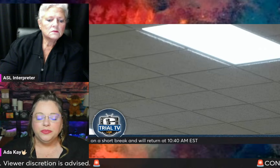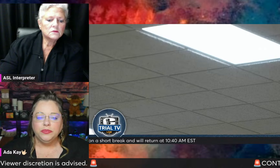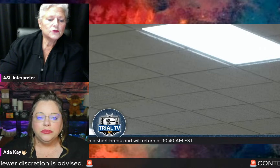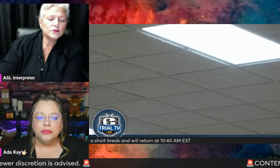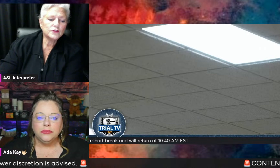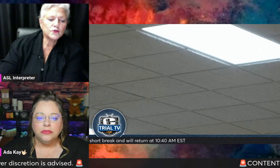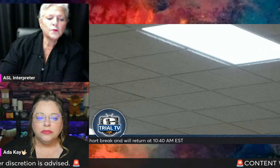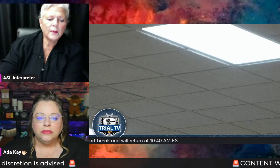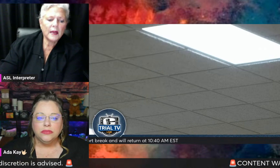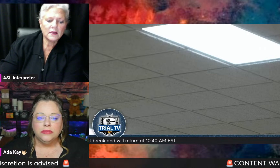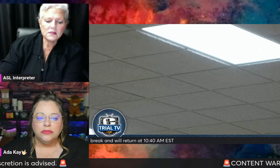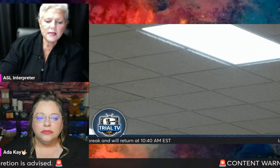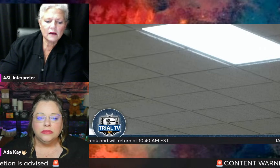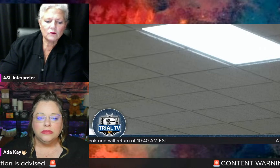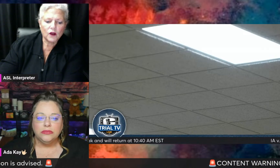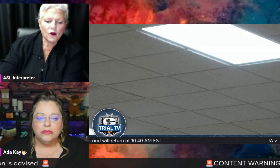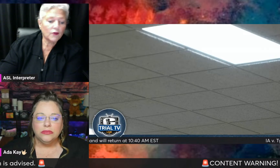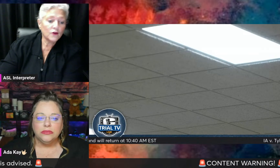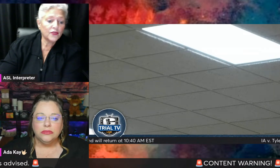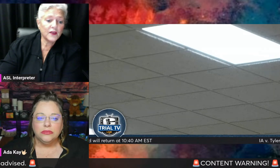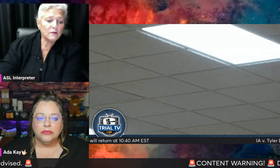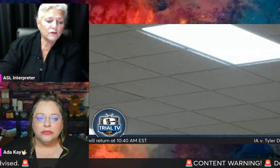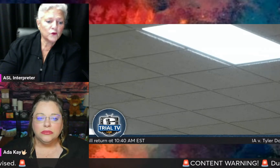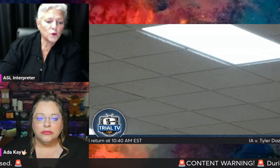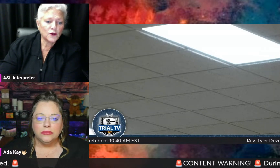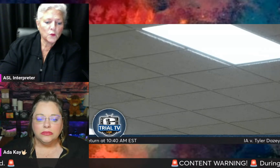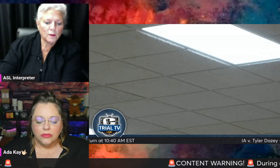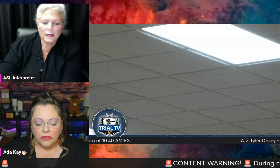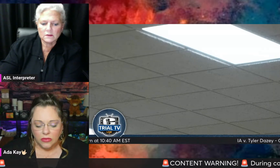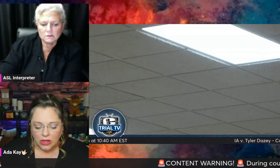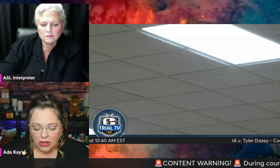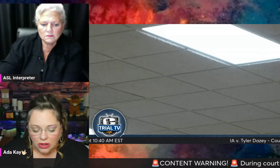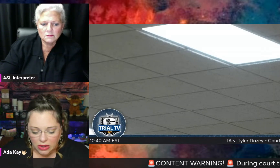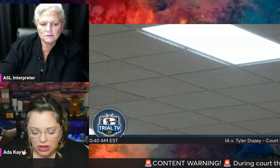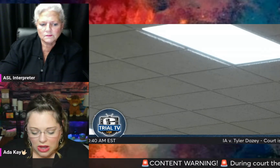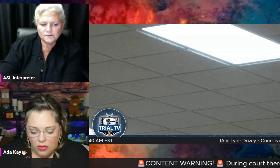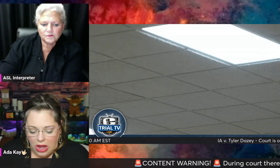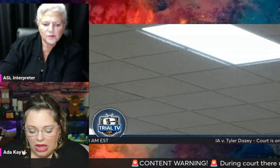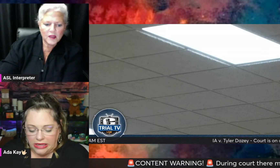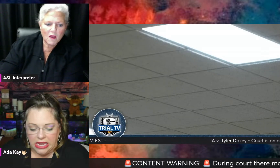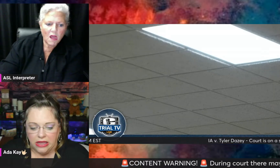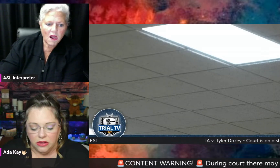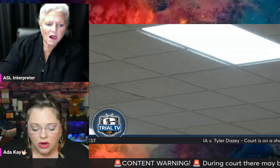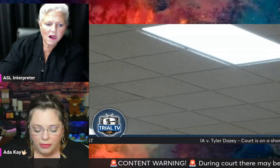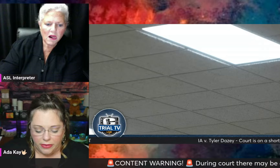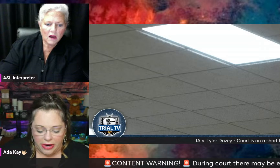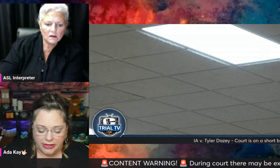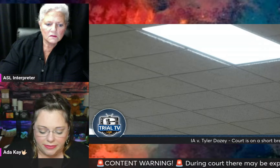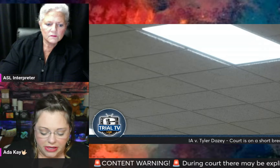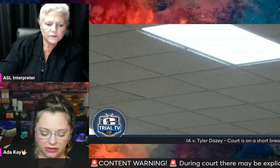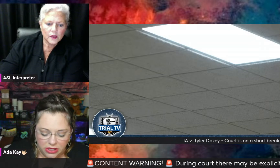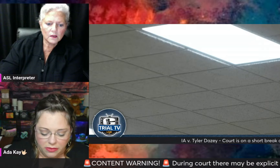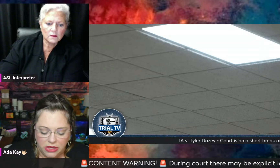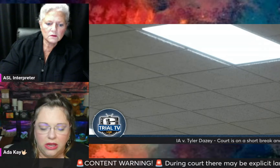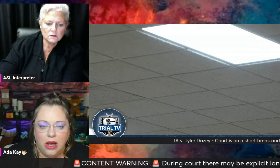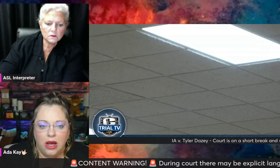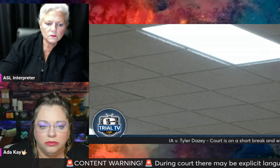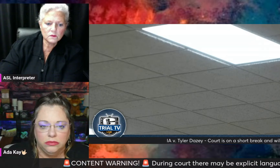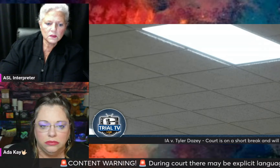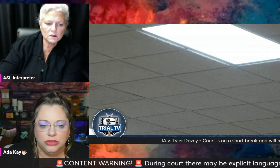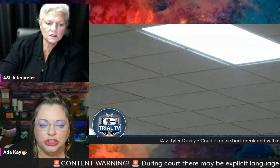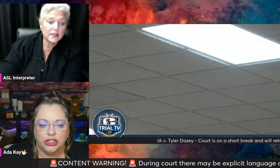Diane? Do the Superman sound or the theme for Wonder Woman. Oh, I can't. They're copyrighted. It'll get